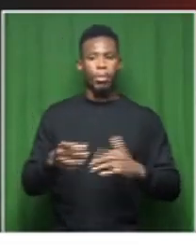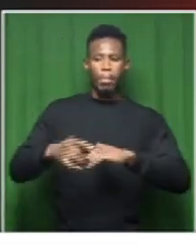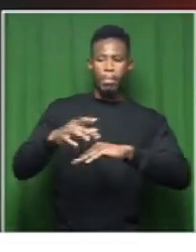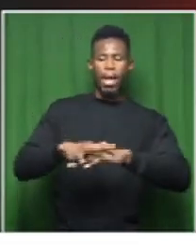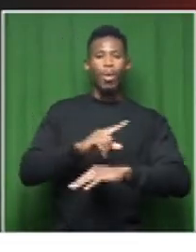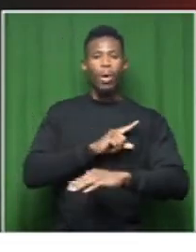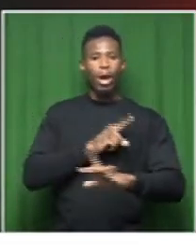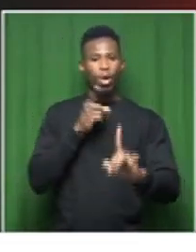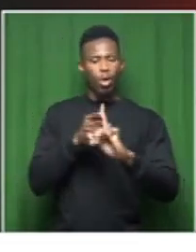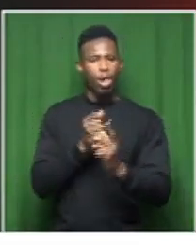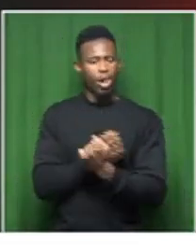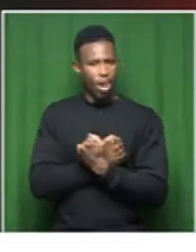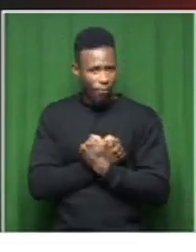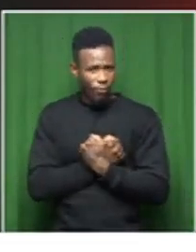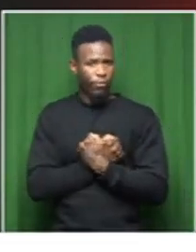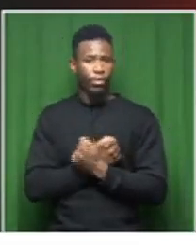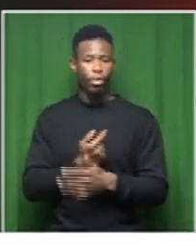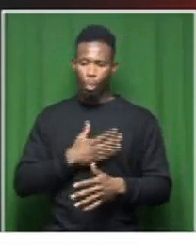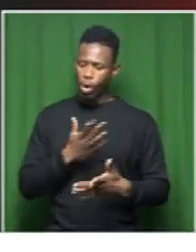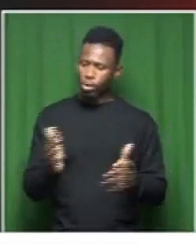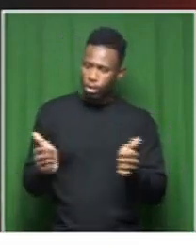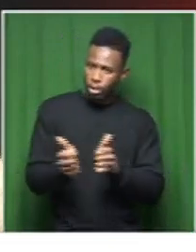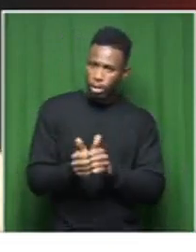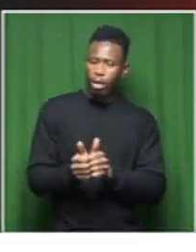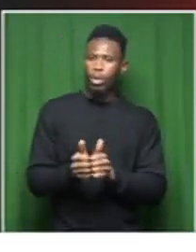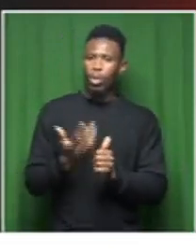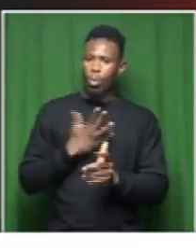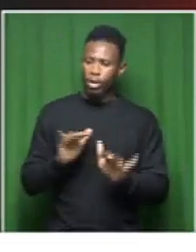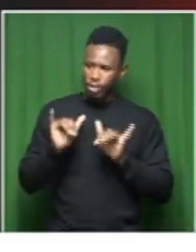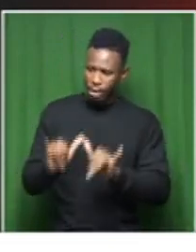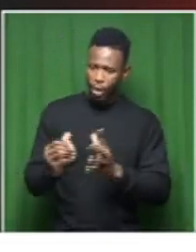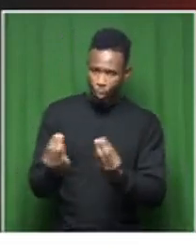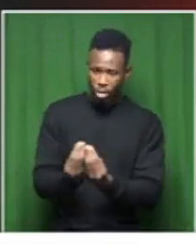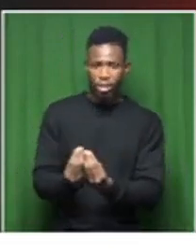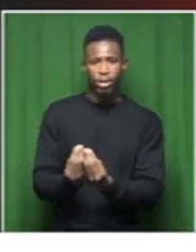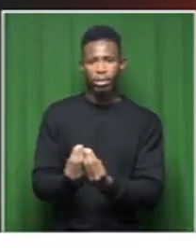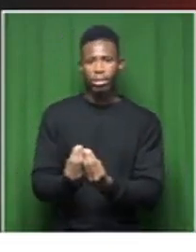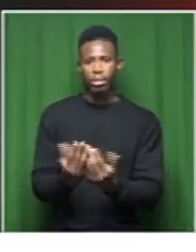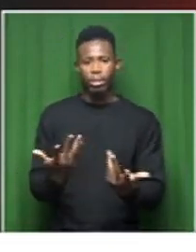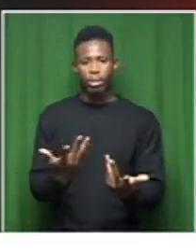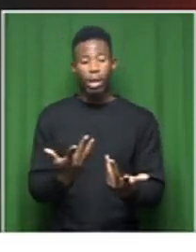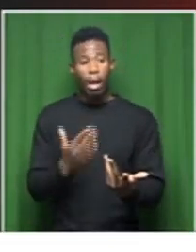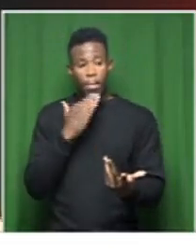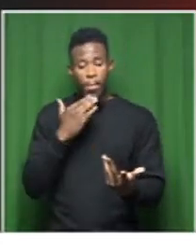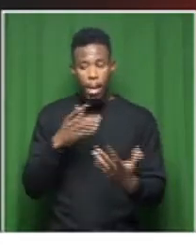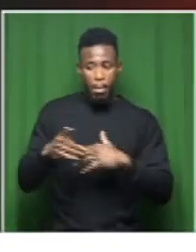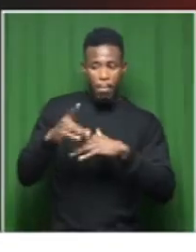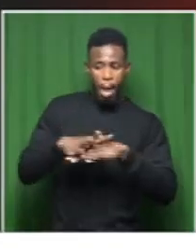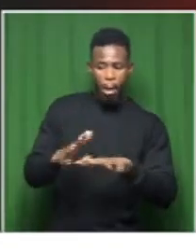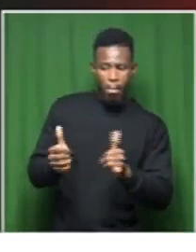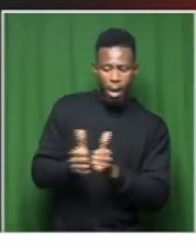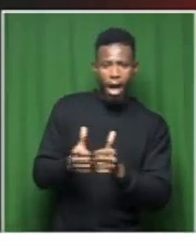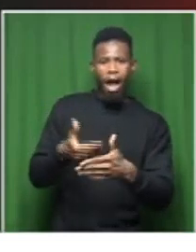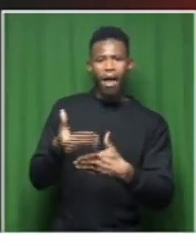of love. You want to make family with them and you want to stay with them. Should that be linked to you getting certain